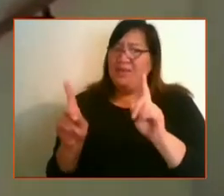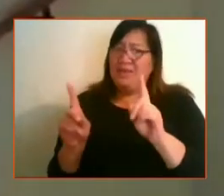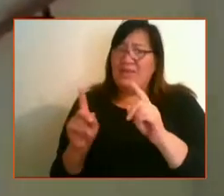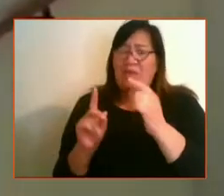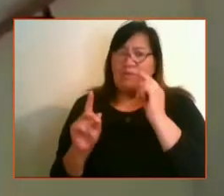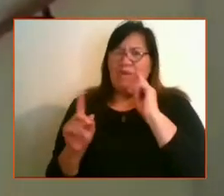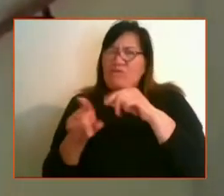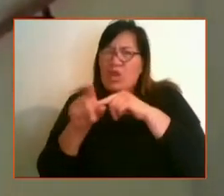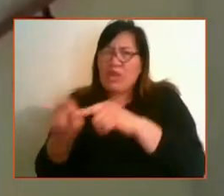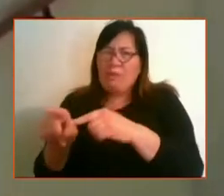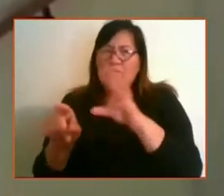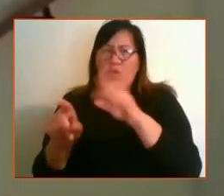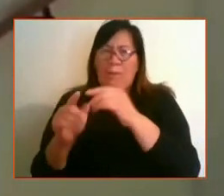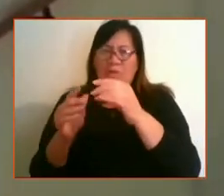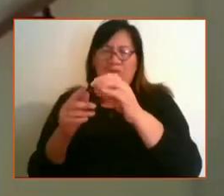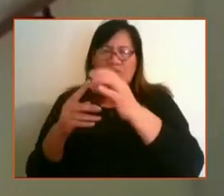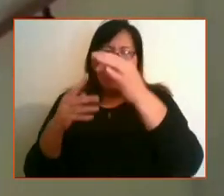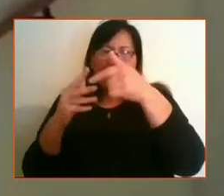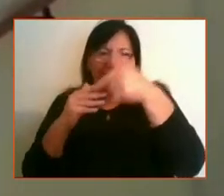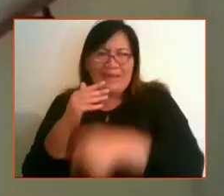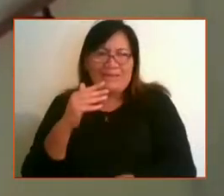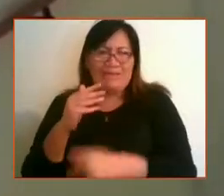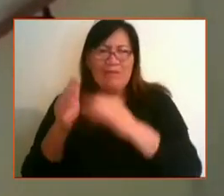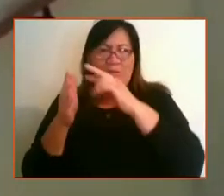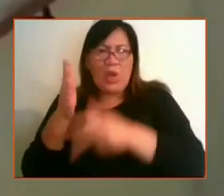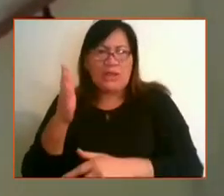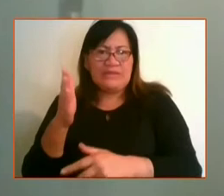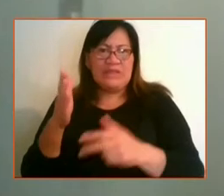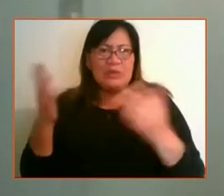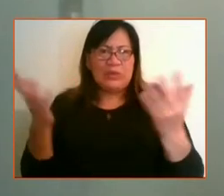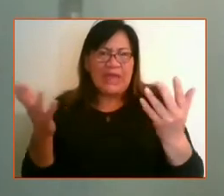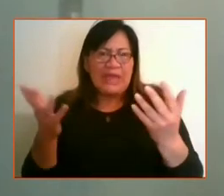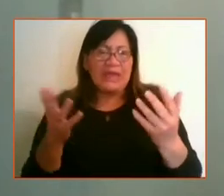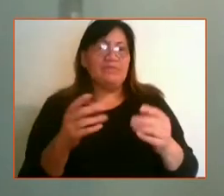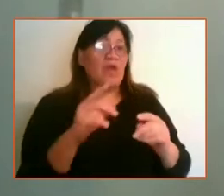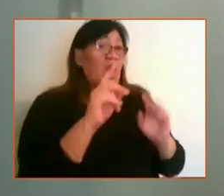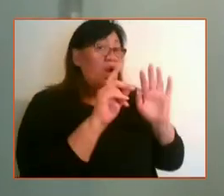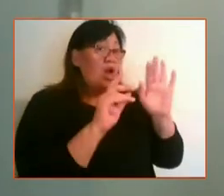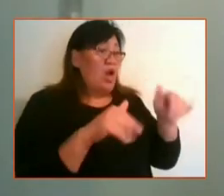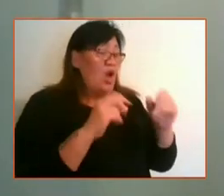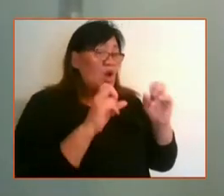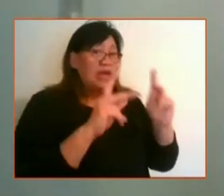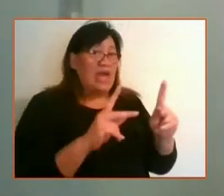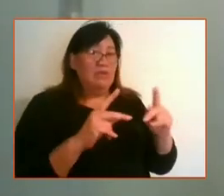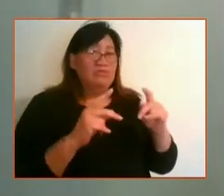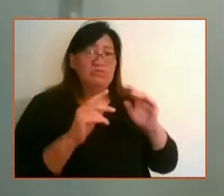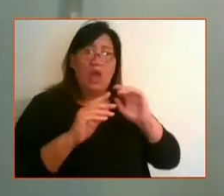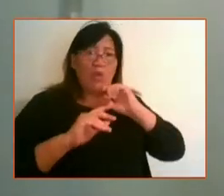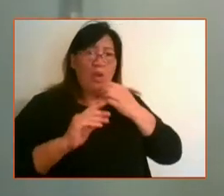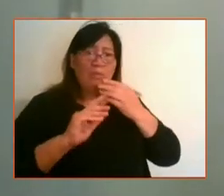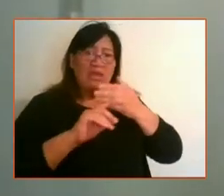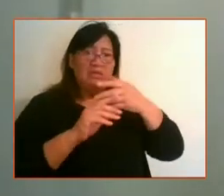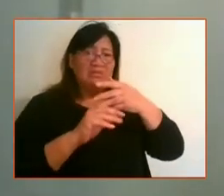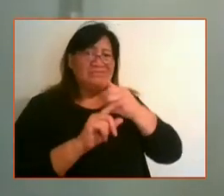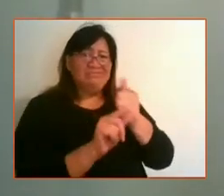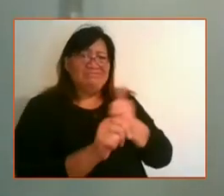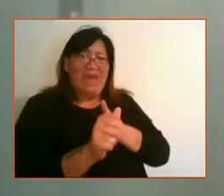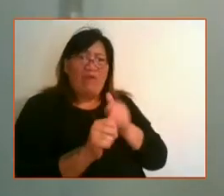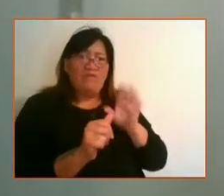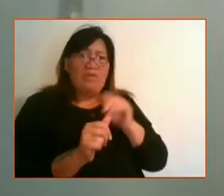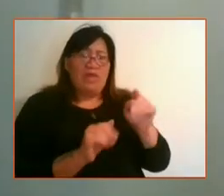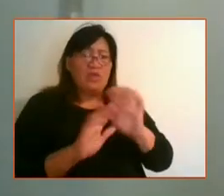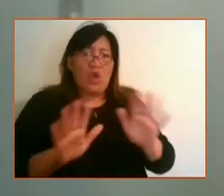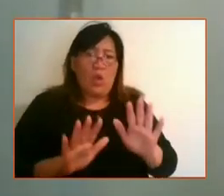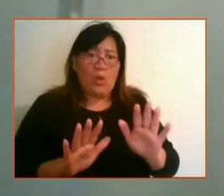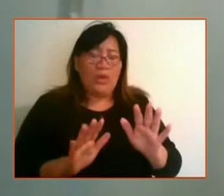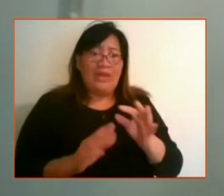followed up by a comprehensive arts policy that could be viewed effectively, online. Effectively, Miriama, I'm not going to shy away from the fact that those are